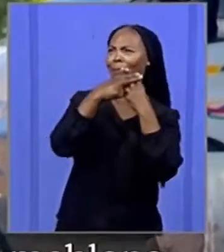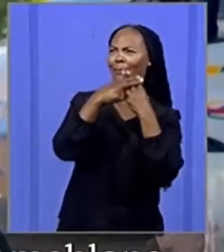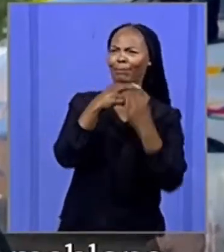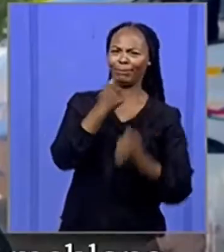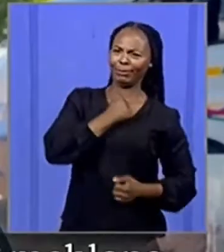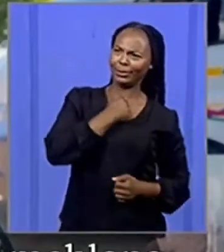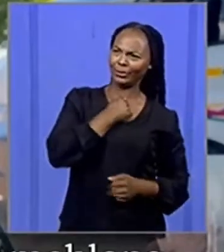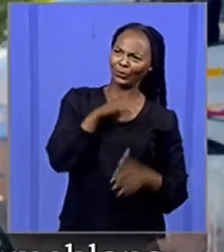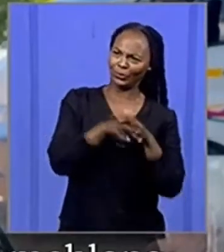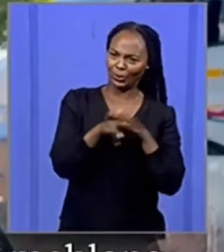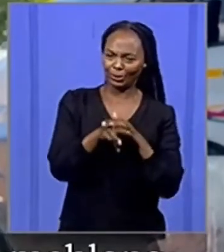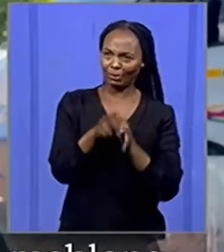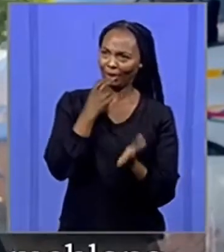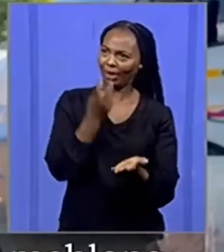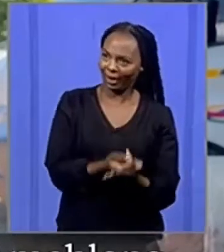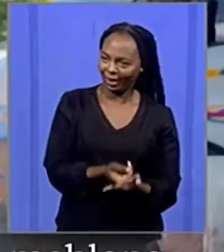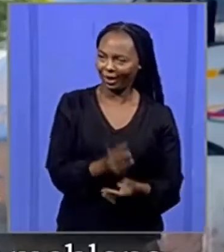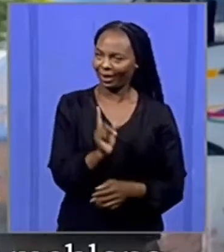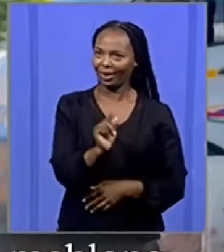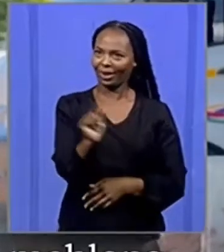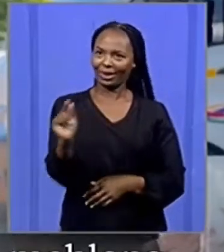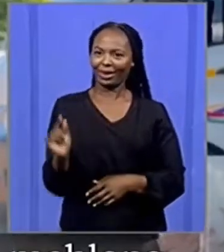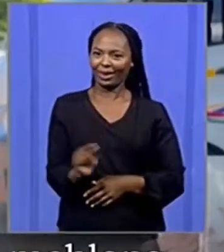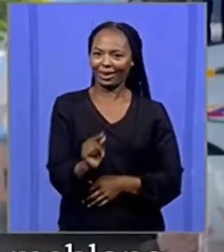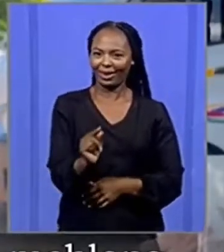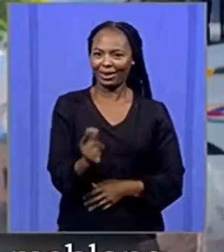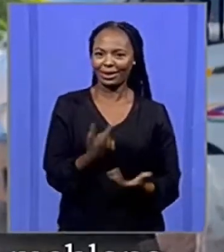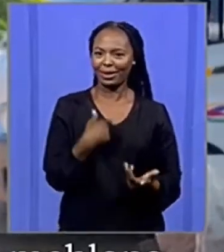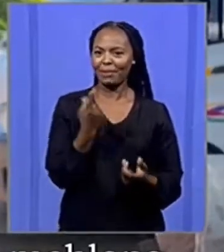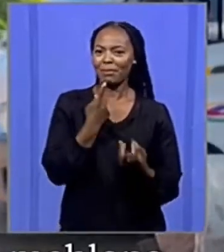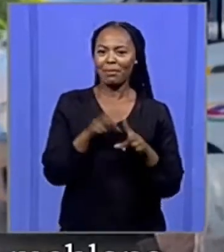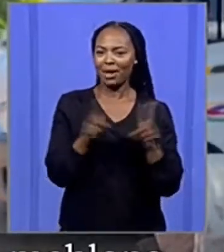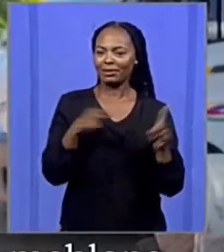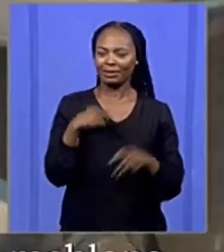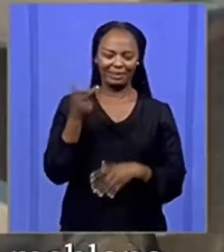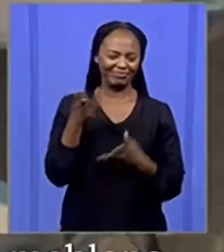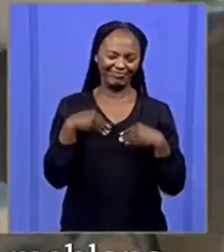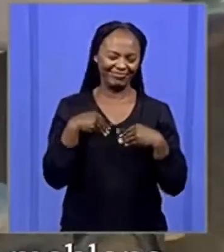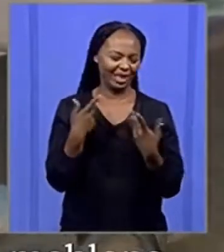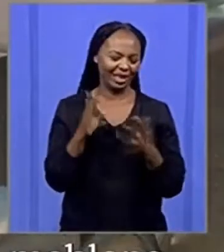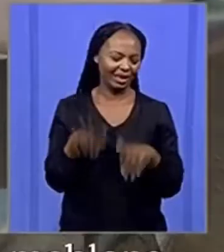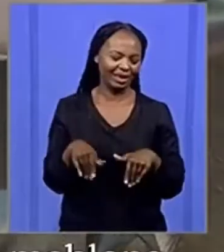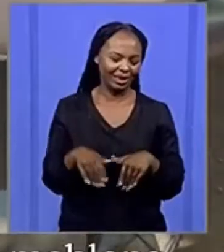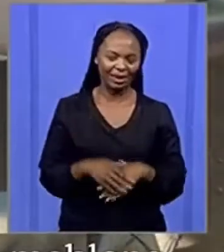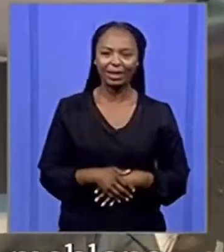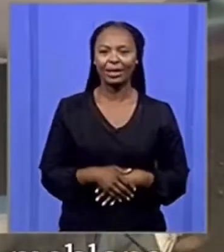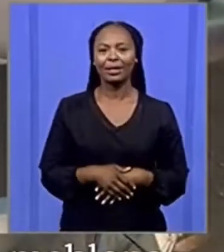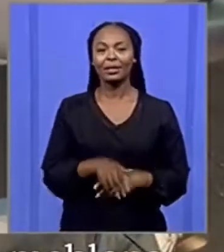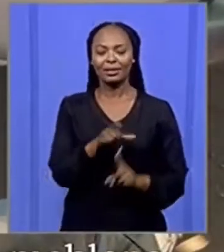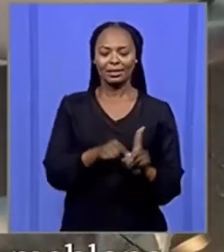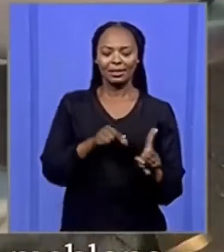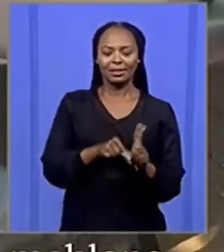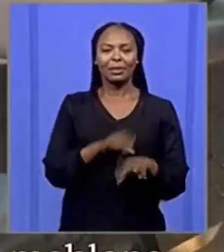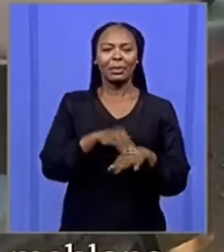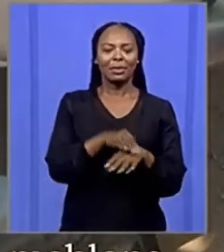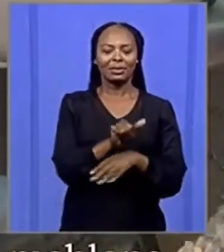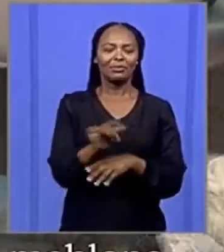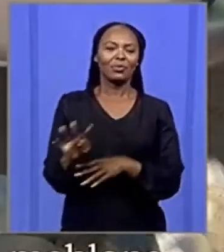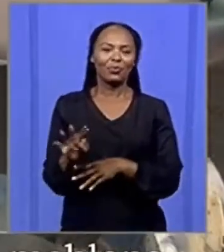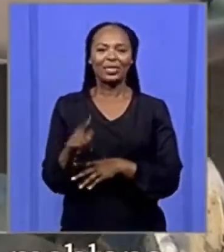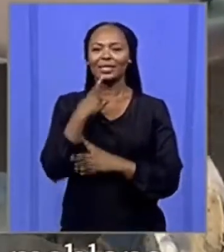bleke mo ka ena bana ka kry le gore no a ke etaote ka re a ke seleke nnane. Mokgalebe yo wa mengwaga e 14 o re meloko